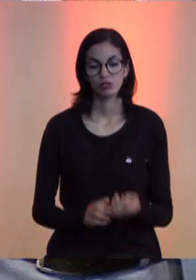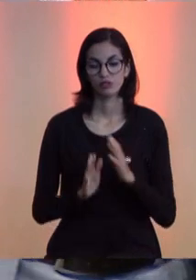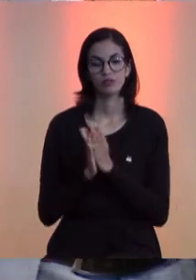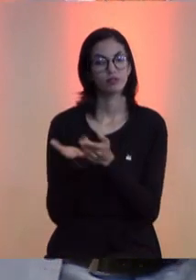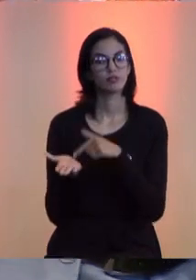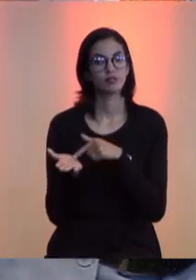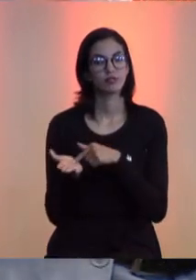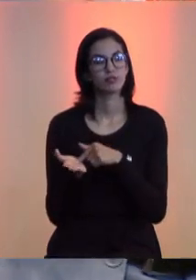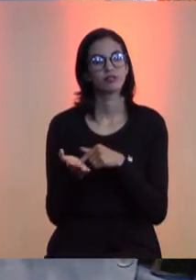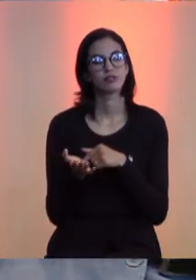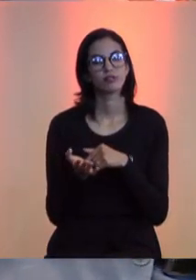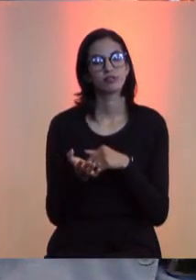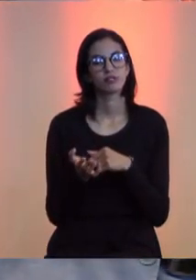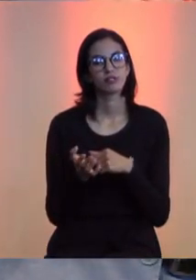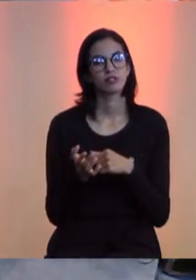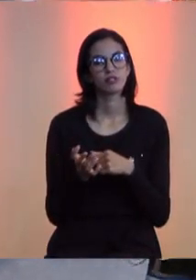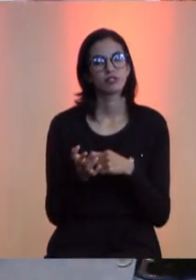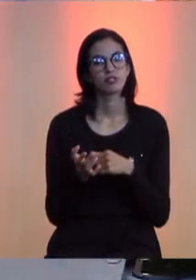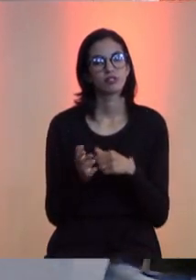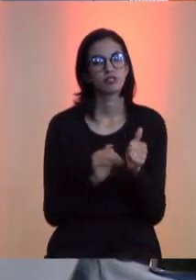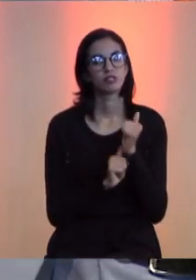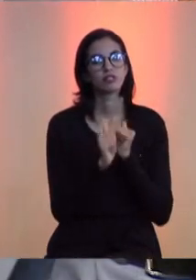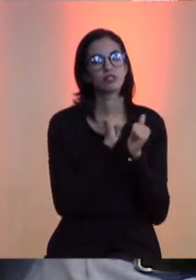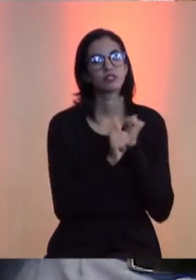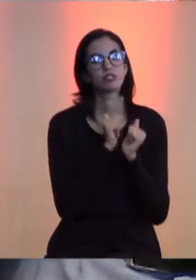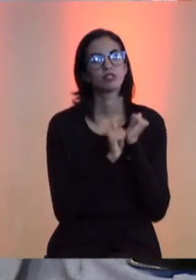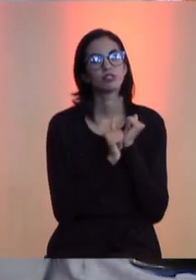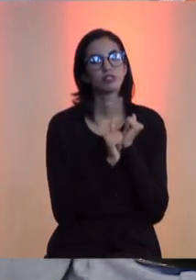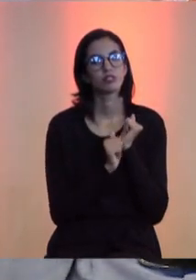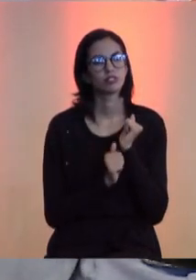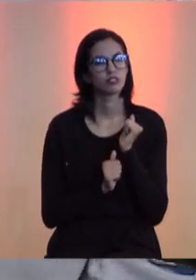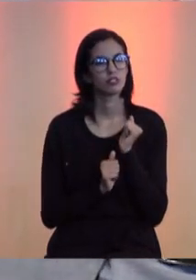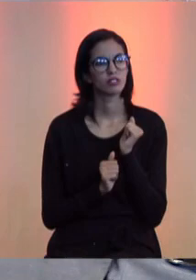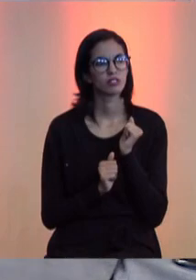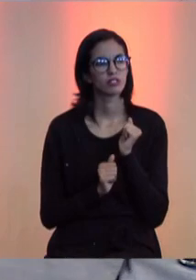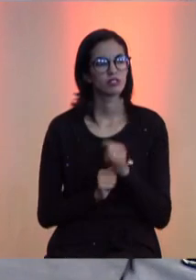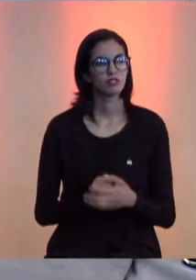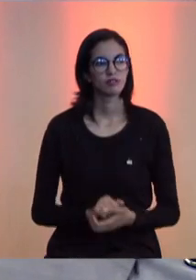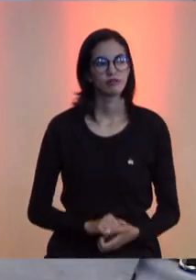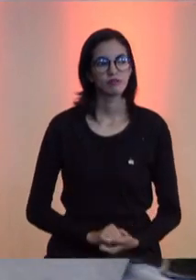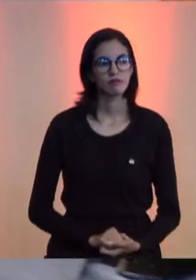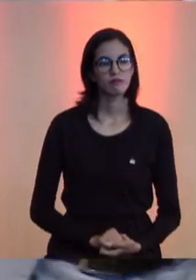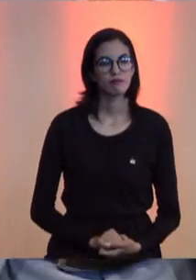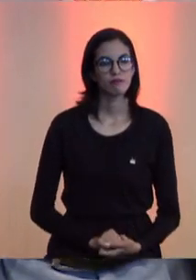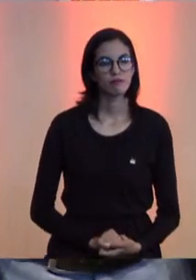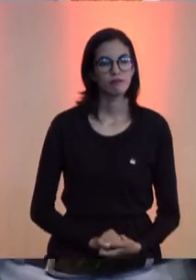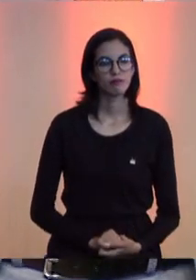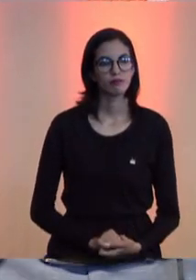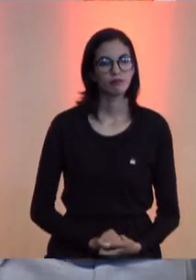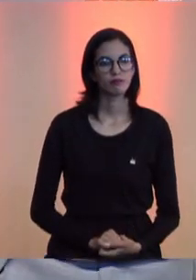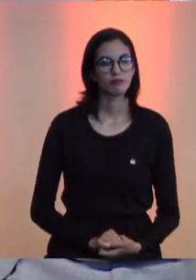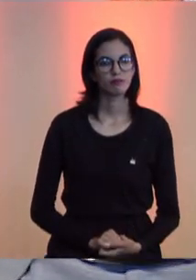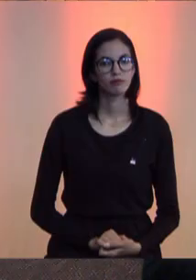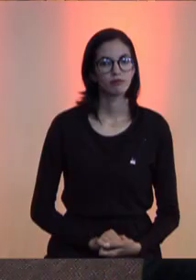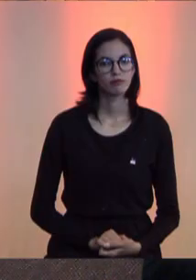de Mesopotamia, they used to build homes. Ellos usaban grandes viviendas. And on top of the house, y